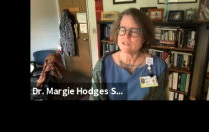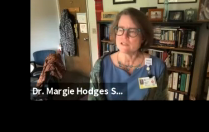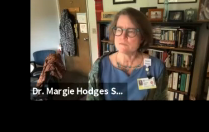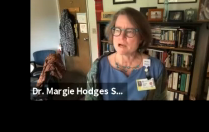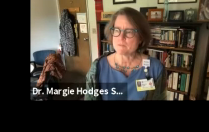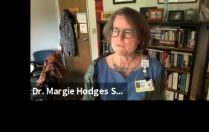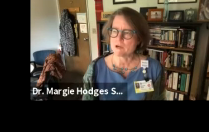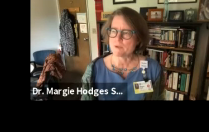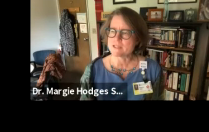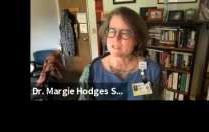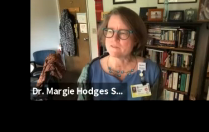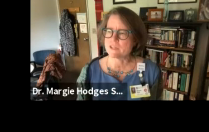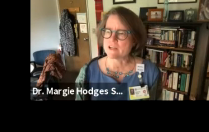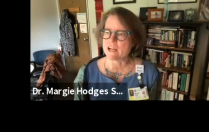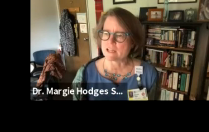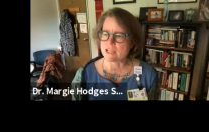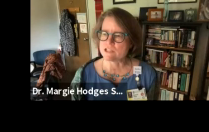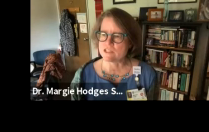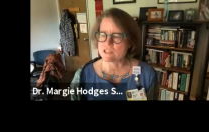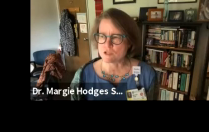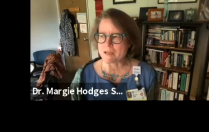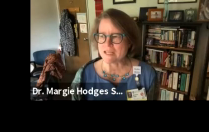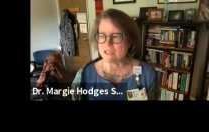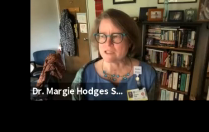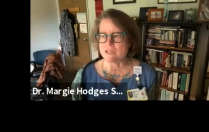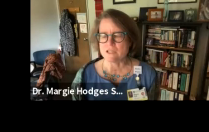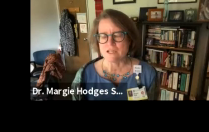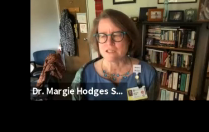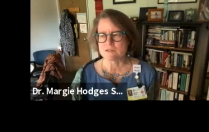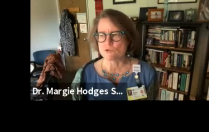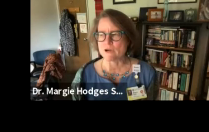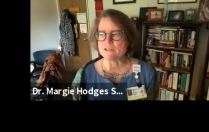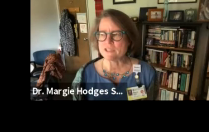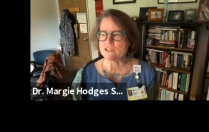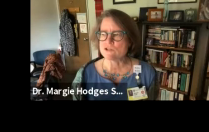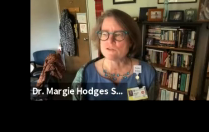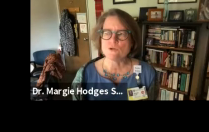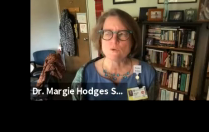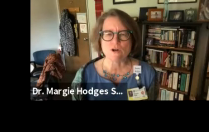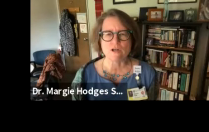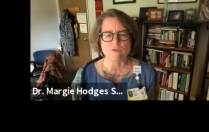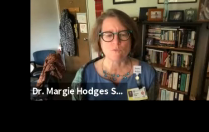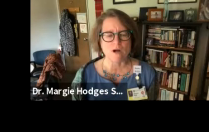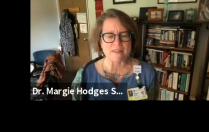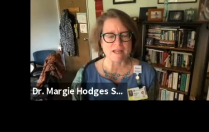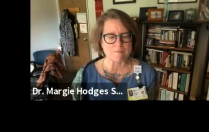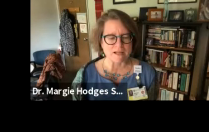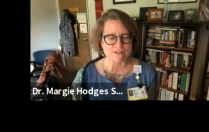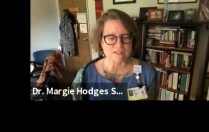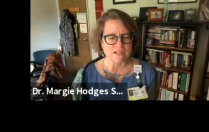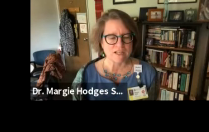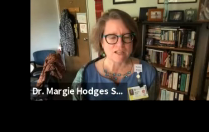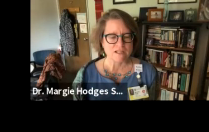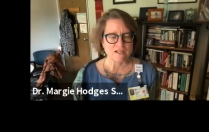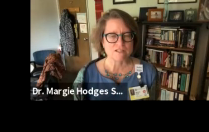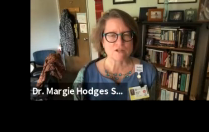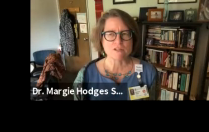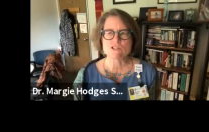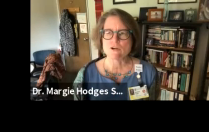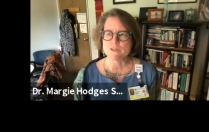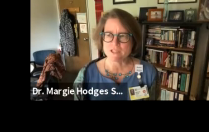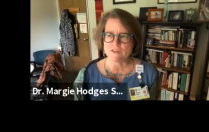allocation, our process of ventilator allocation decision-making, and it's grounded in sort of who we are and why that matters.